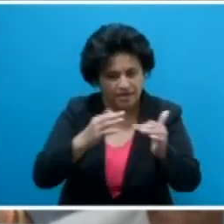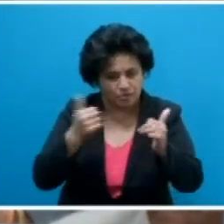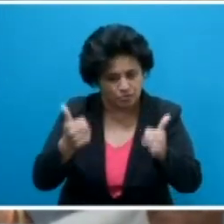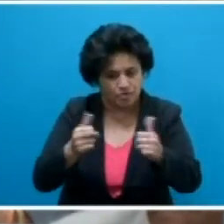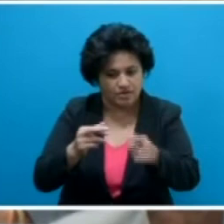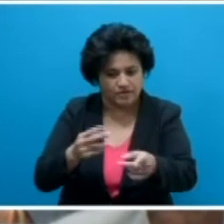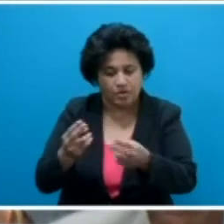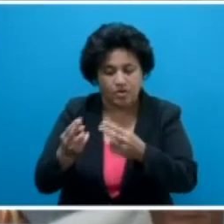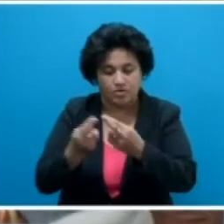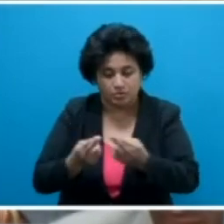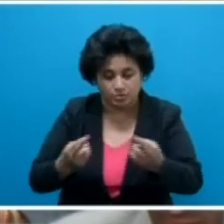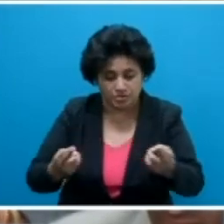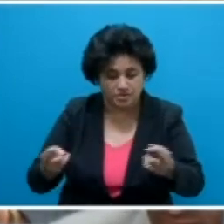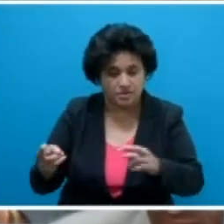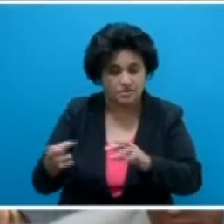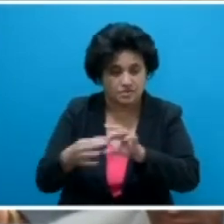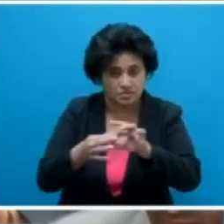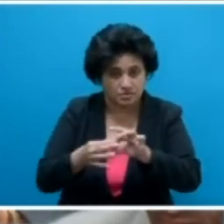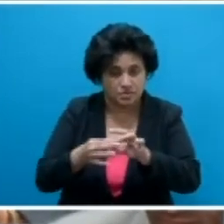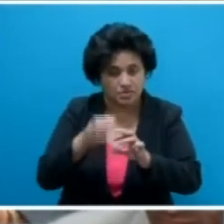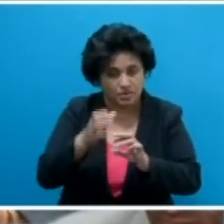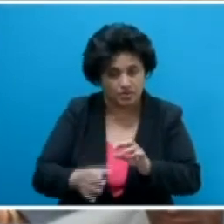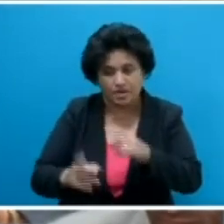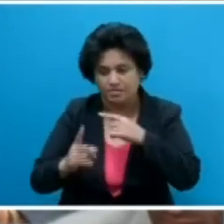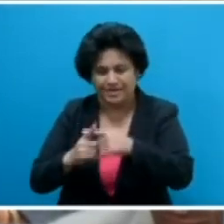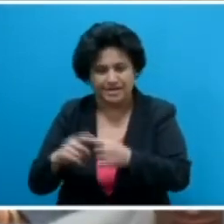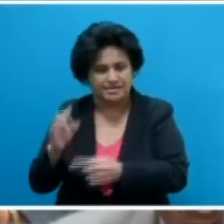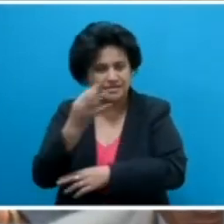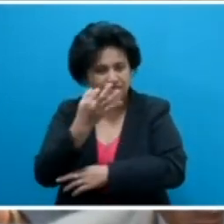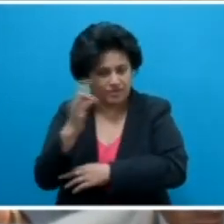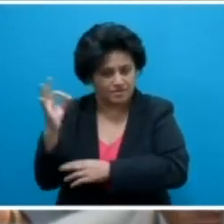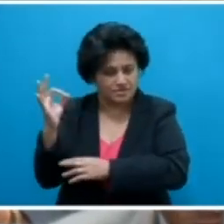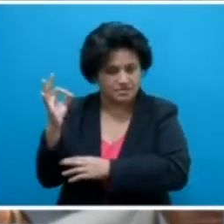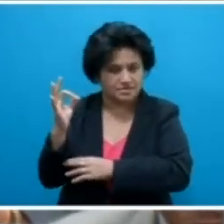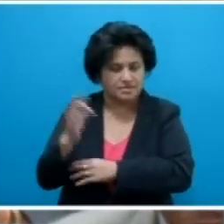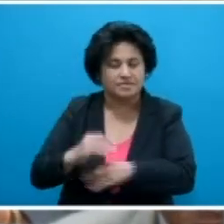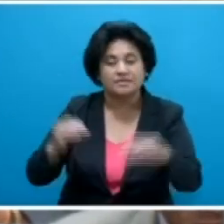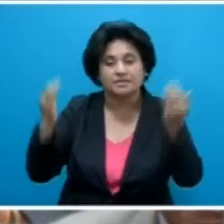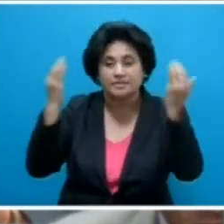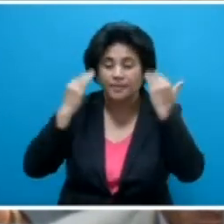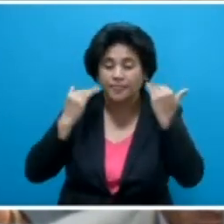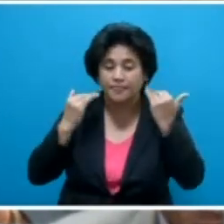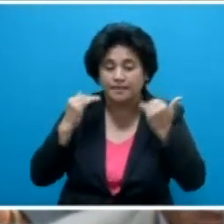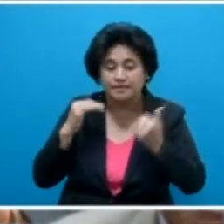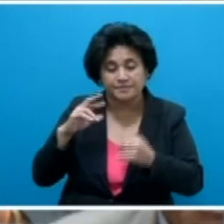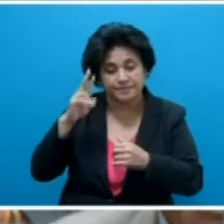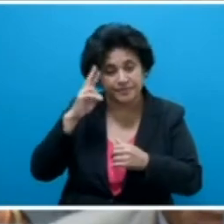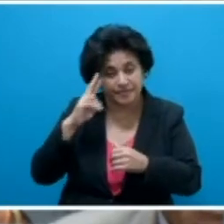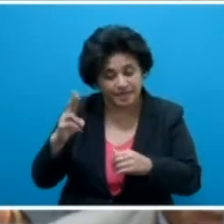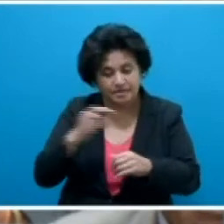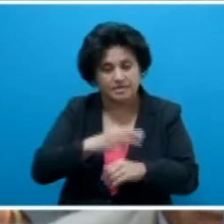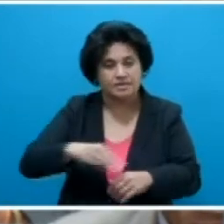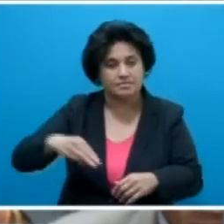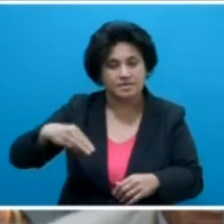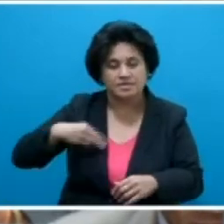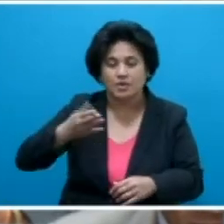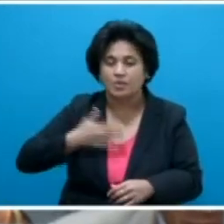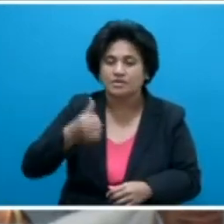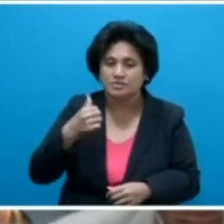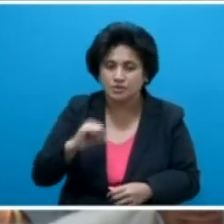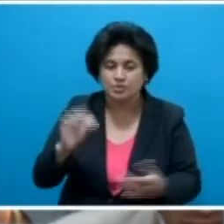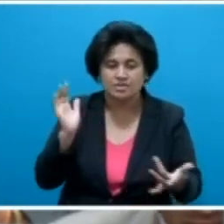resource owners and the forestry sector. Honourable Speaker said the Ministry also intends to invest in technology